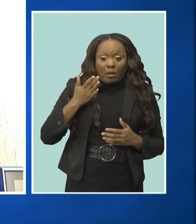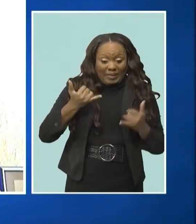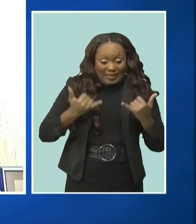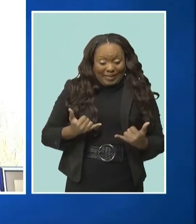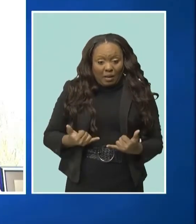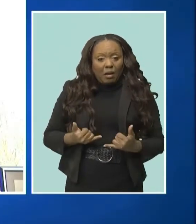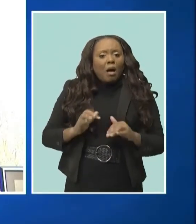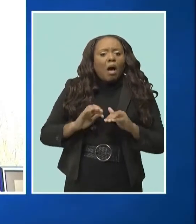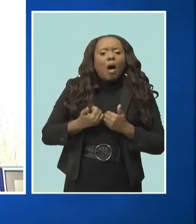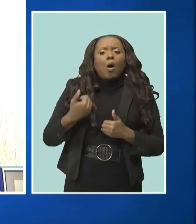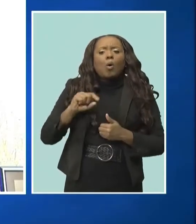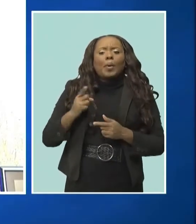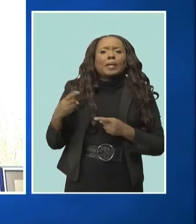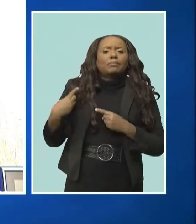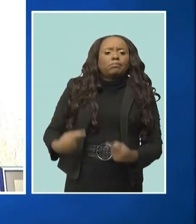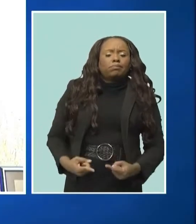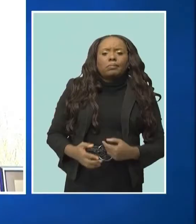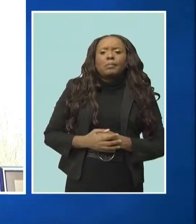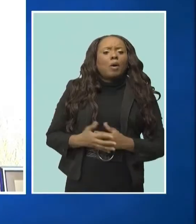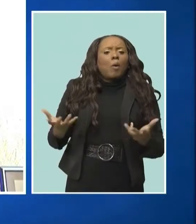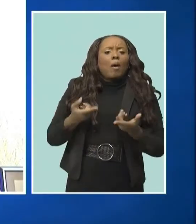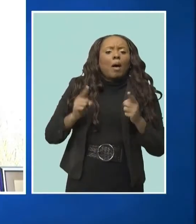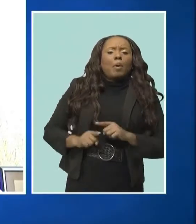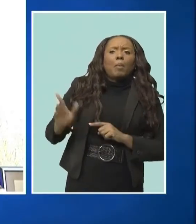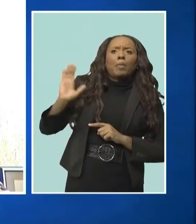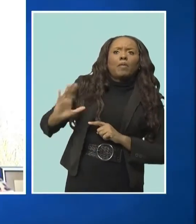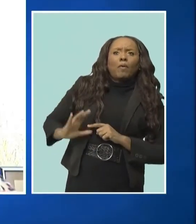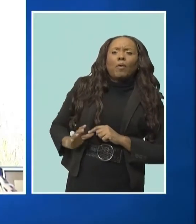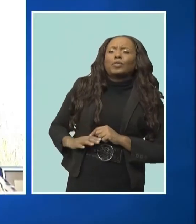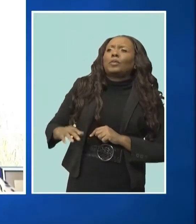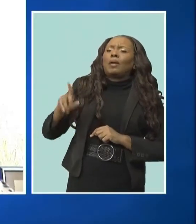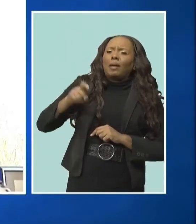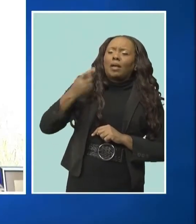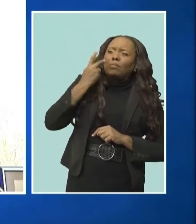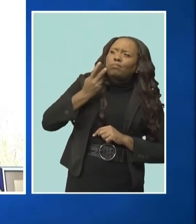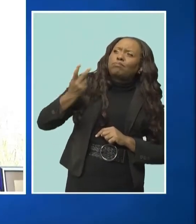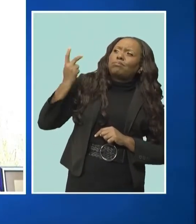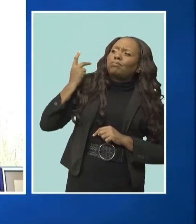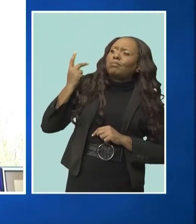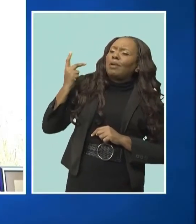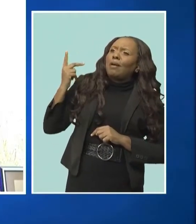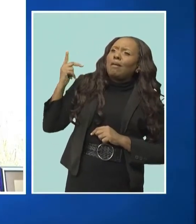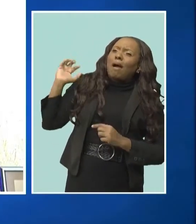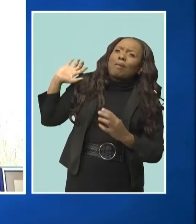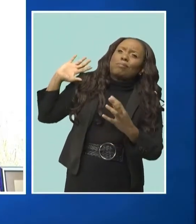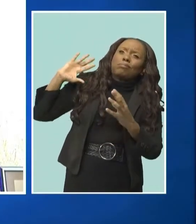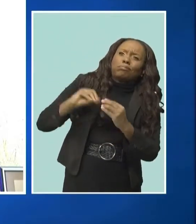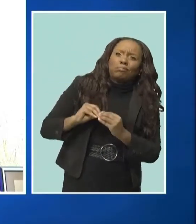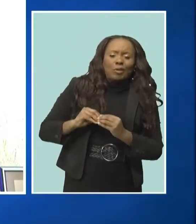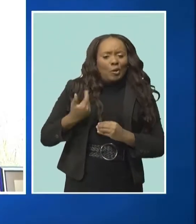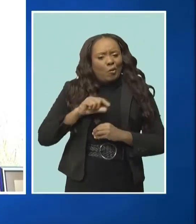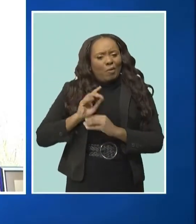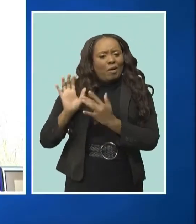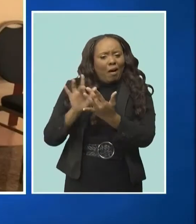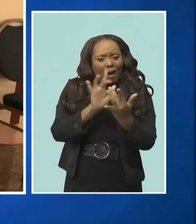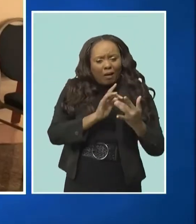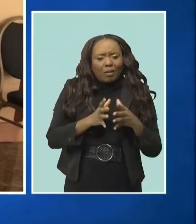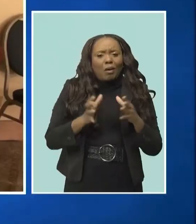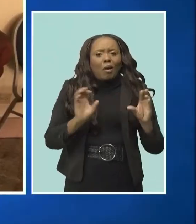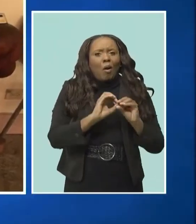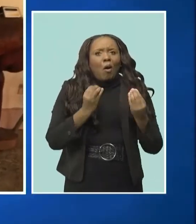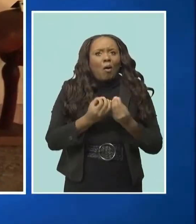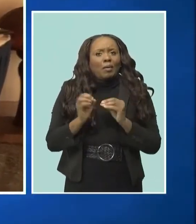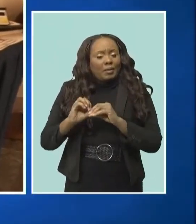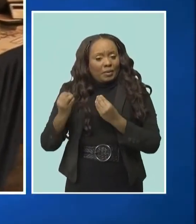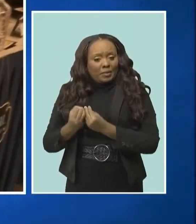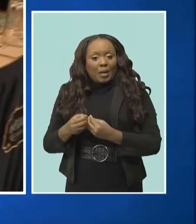thought behind putting on this display. So we would have contacted quite a number of organizations, both public and private healthcare. She said